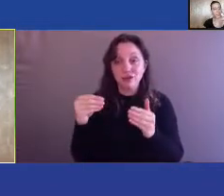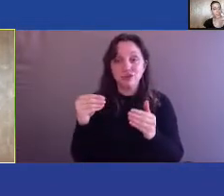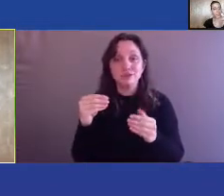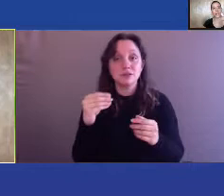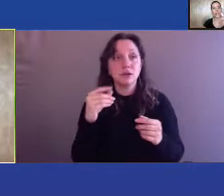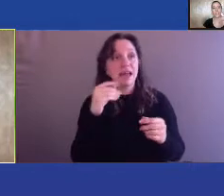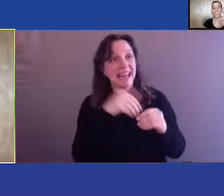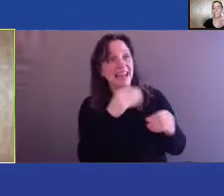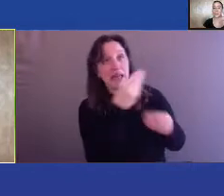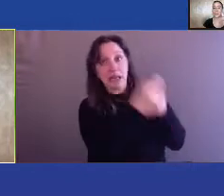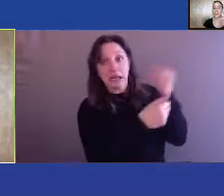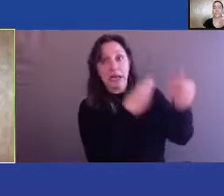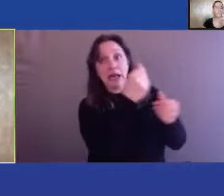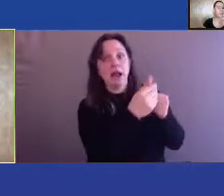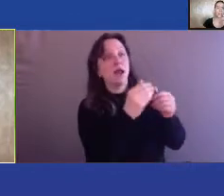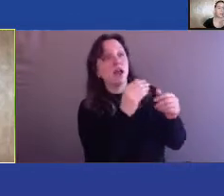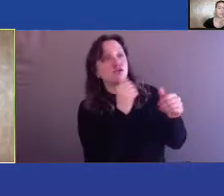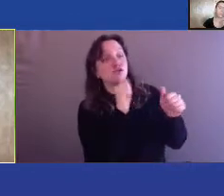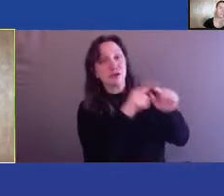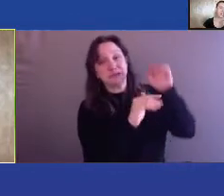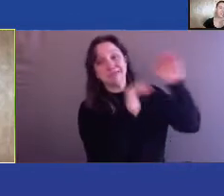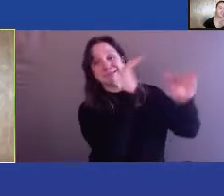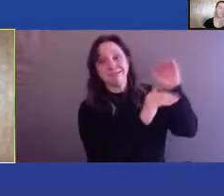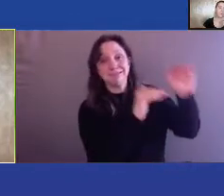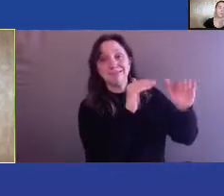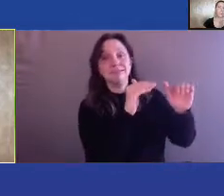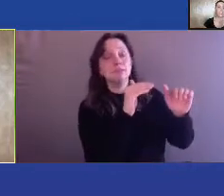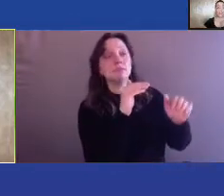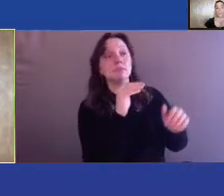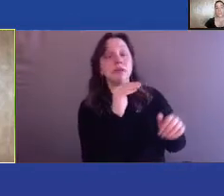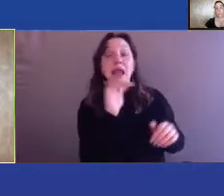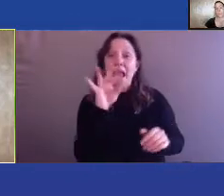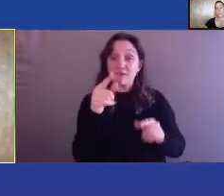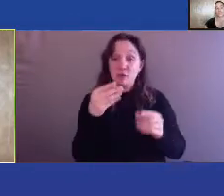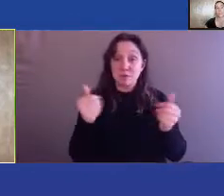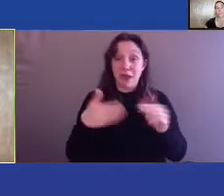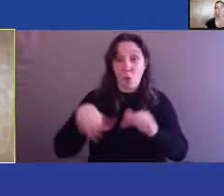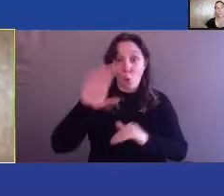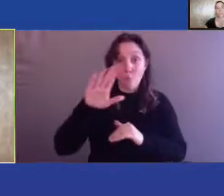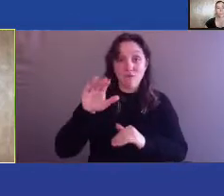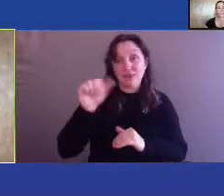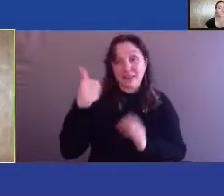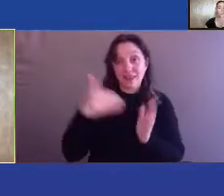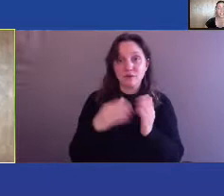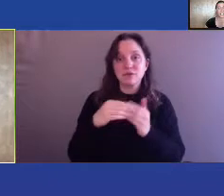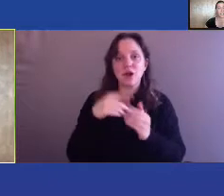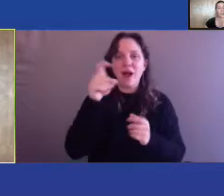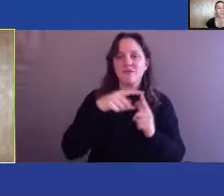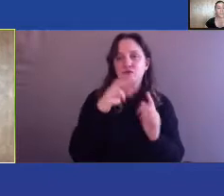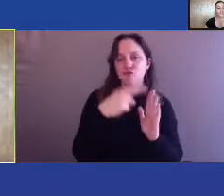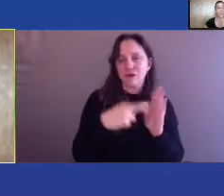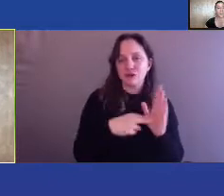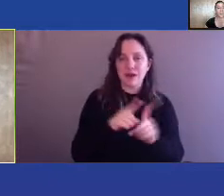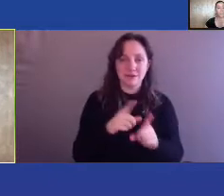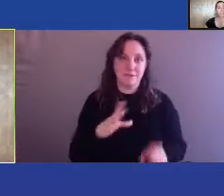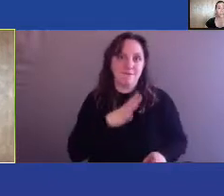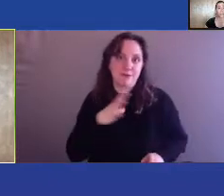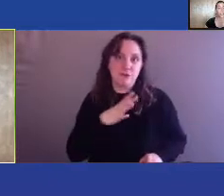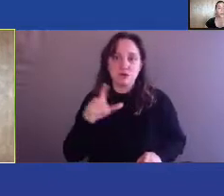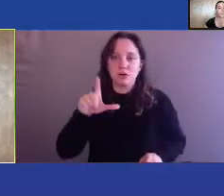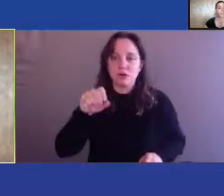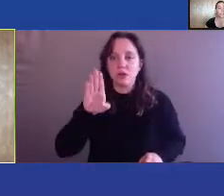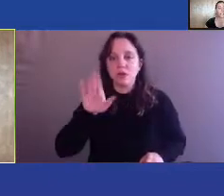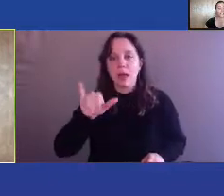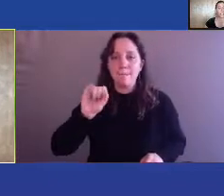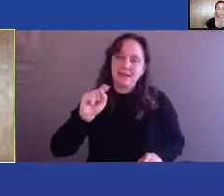lobbyist. Chances are you're not going to run into that issue if you're running a grassroots campaign or doing things like contacting or meeting